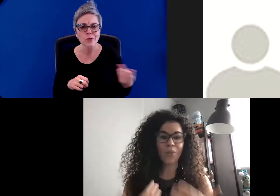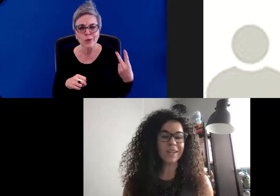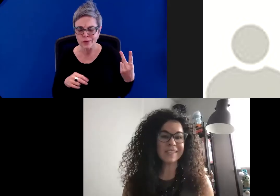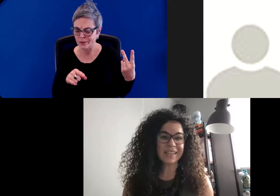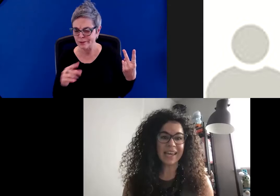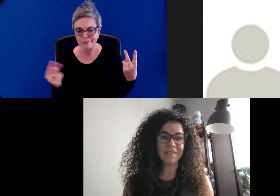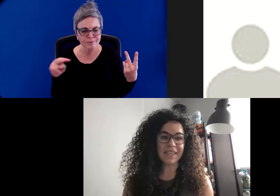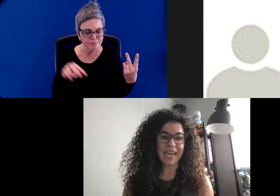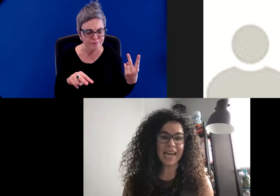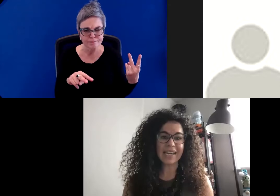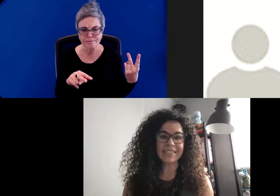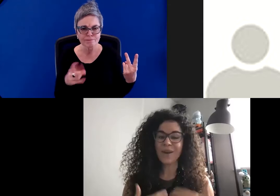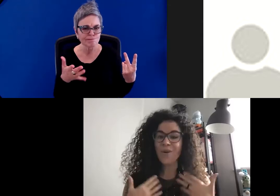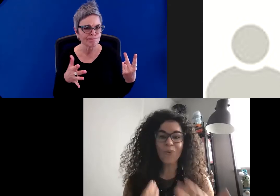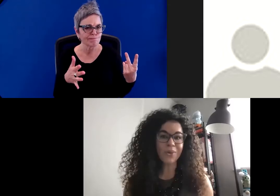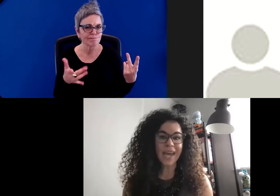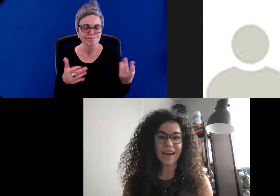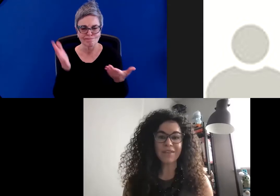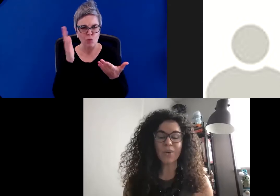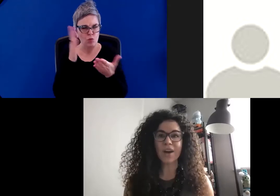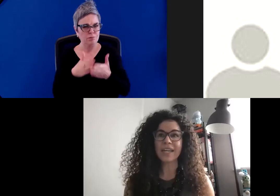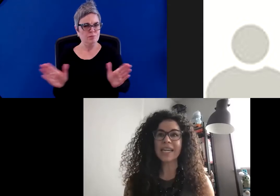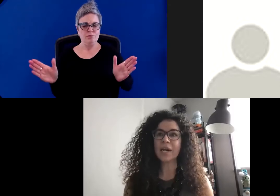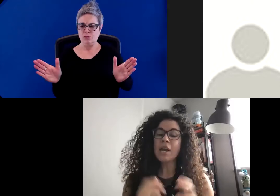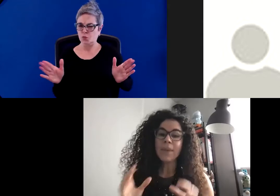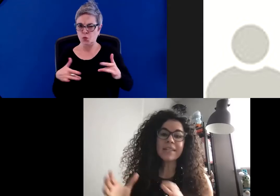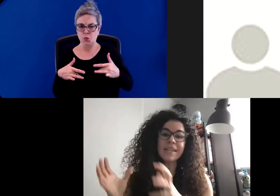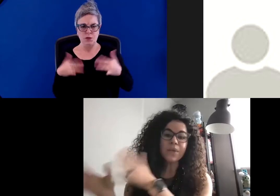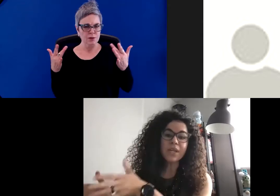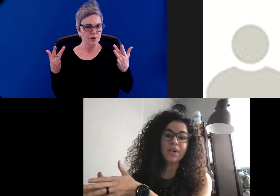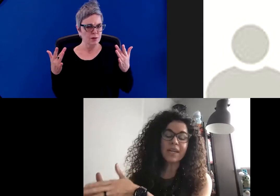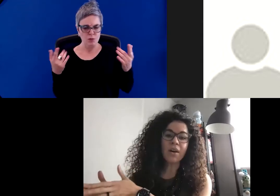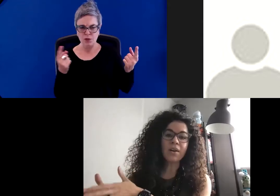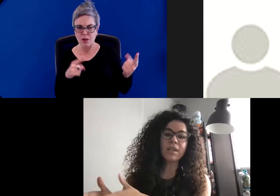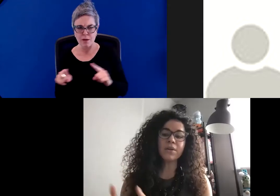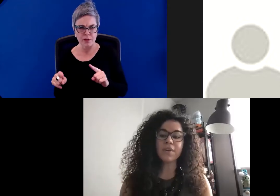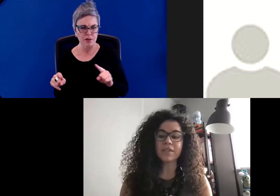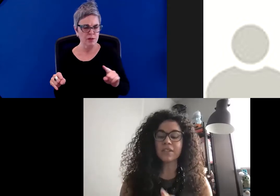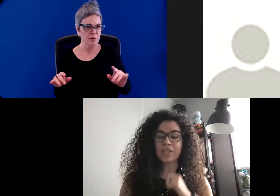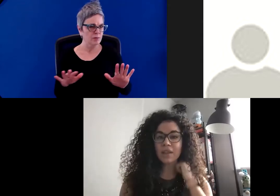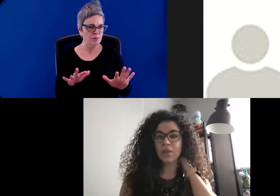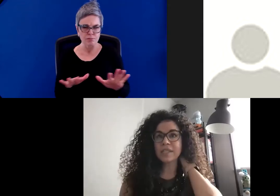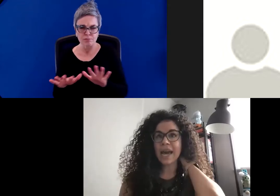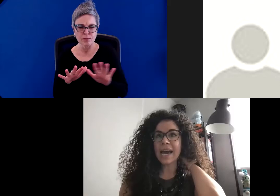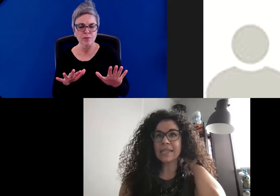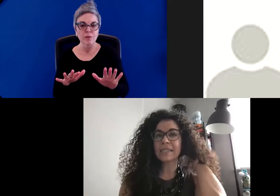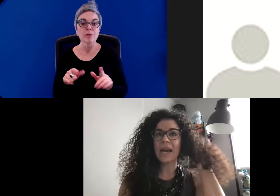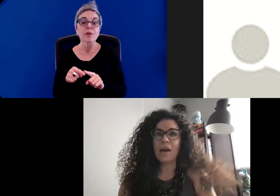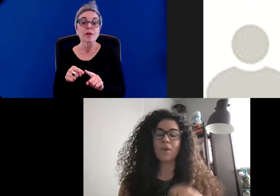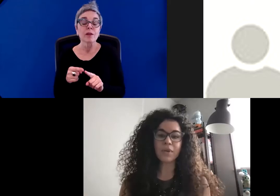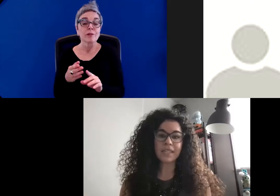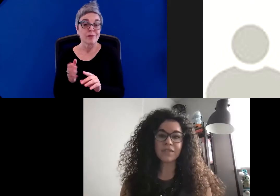on, what's the lay of the land, what do we have going on here? Because as we noted, our earlier research that looked